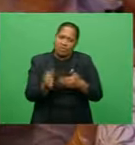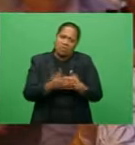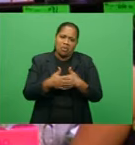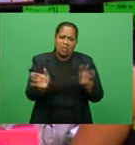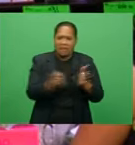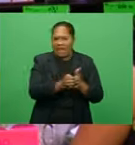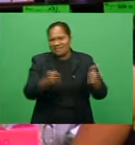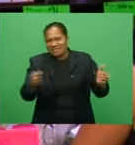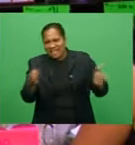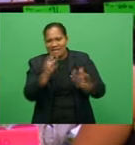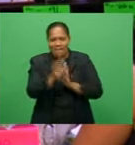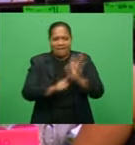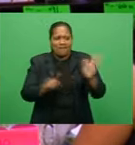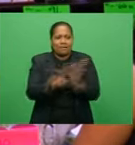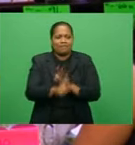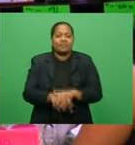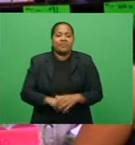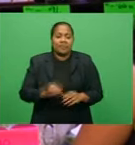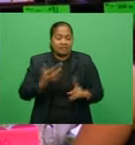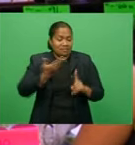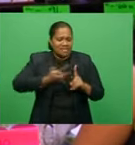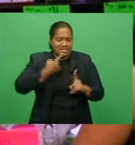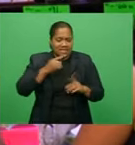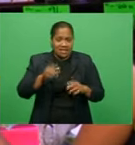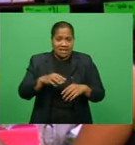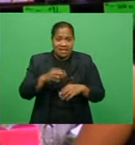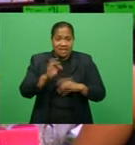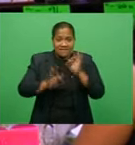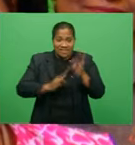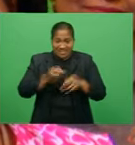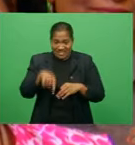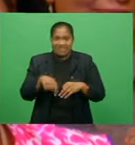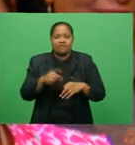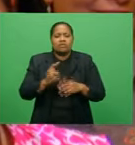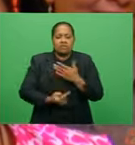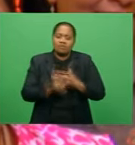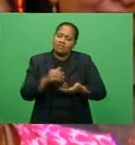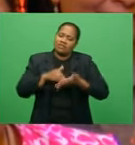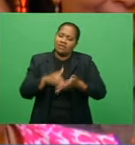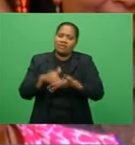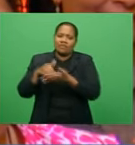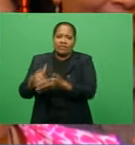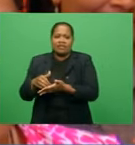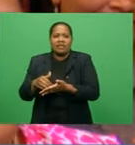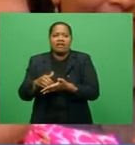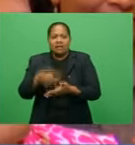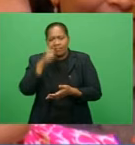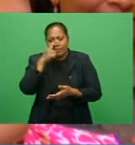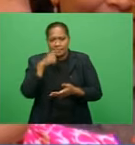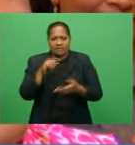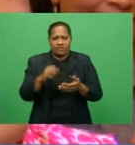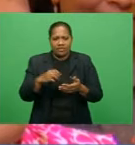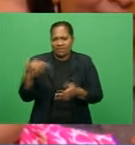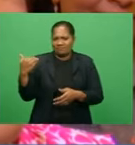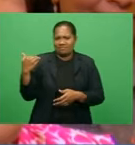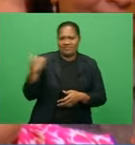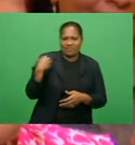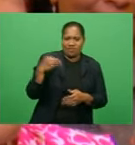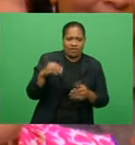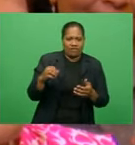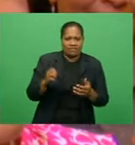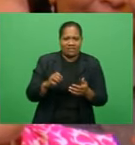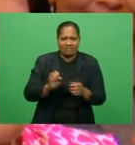the festive season will help the business recover from the economic impact of the pandemic. Actually, it's a bit busy now, but because